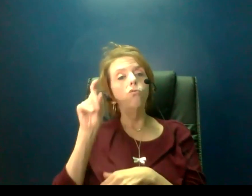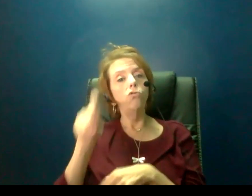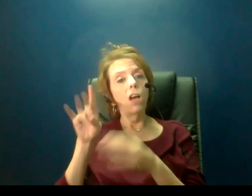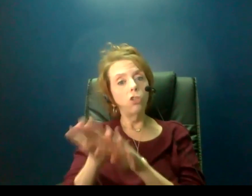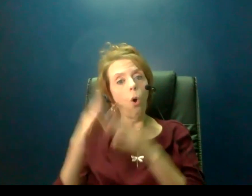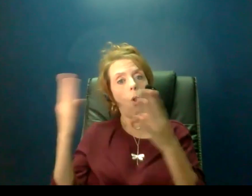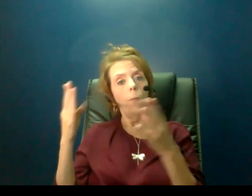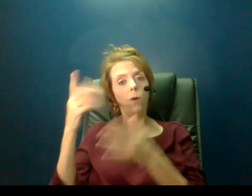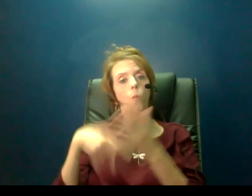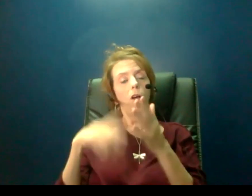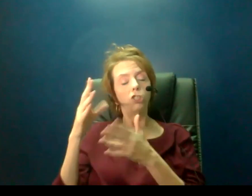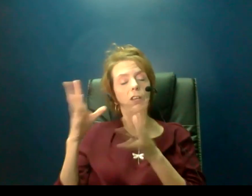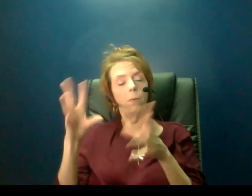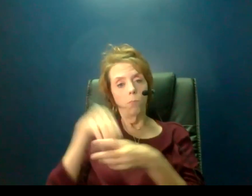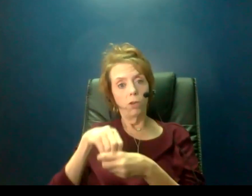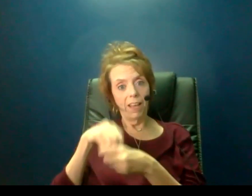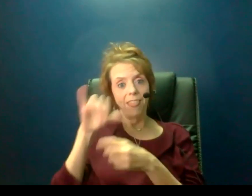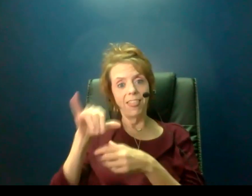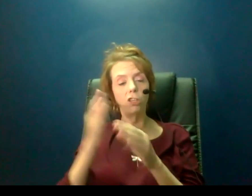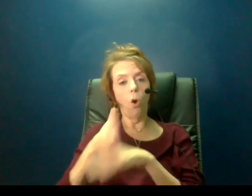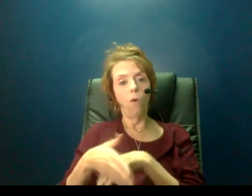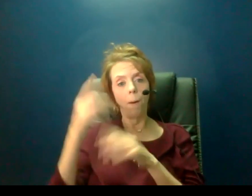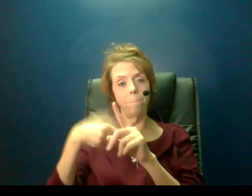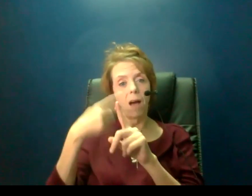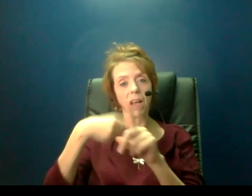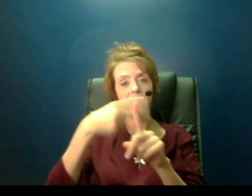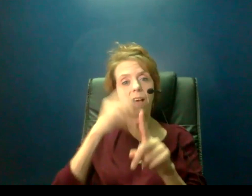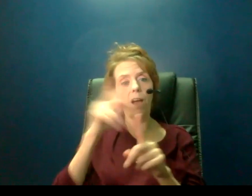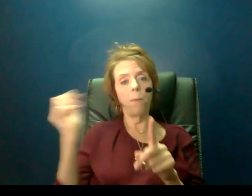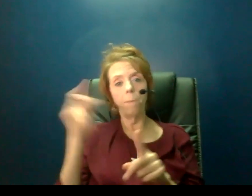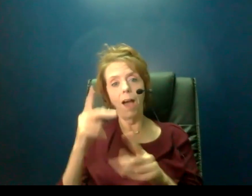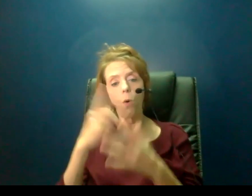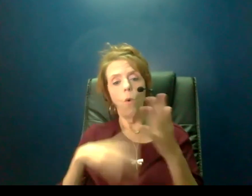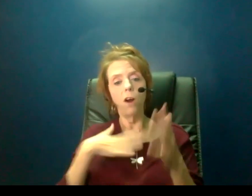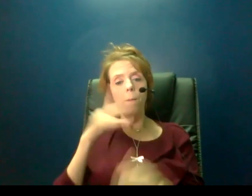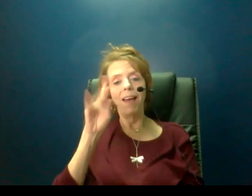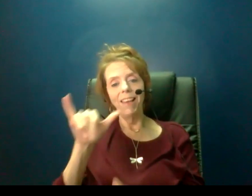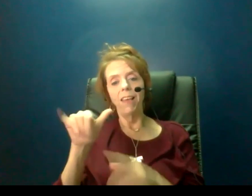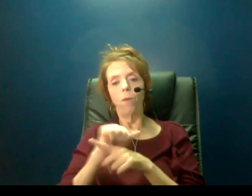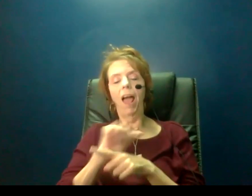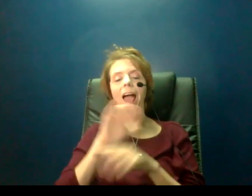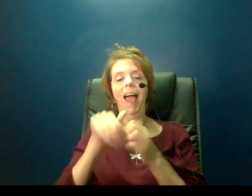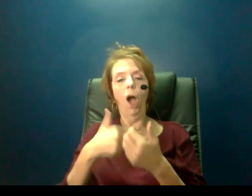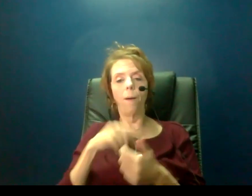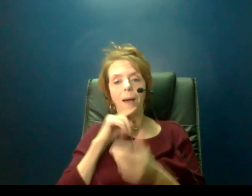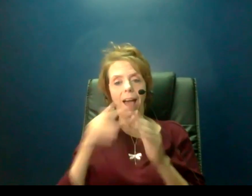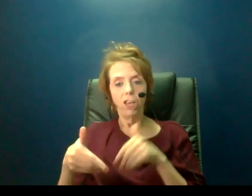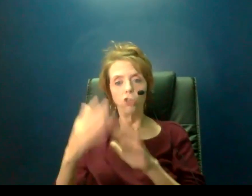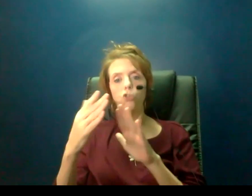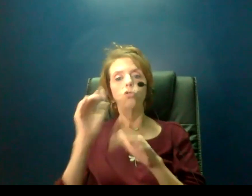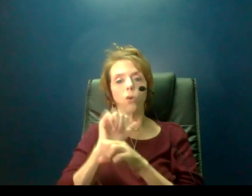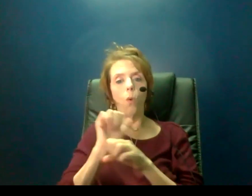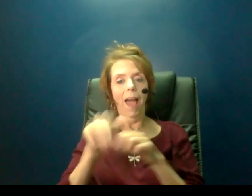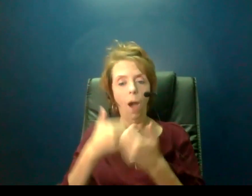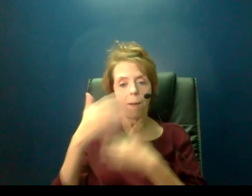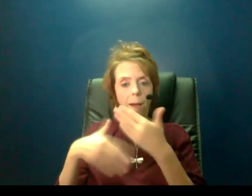piece that she put together, that is over months of coming back. What are my key practices? How am I introducing the work? How am I scaffolding